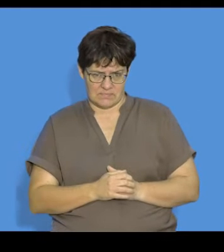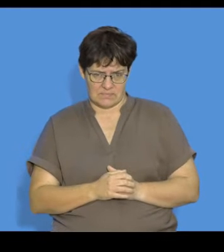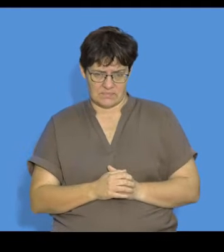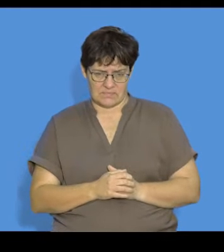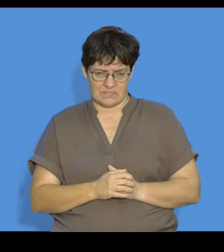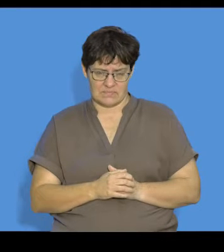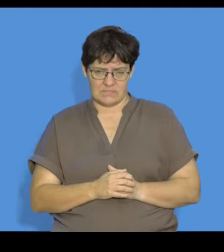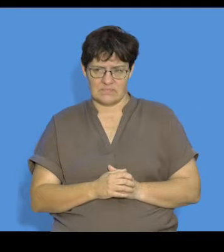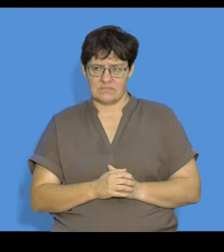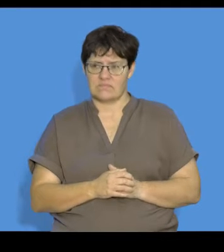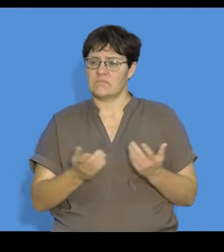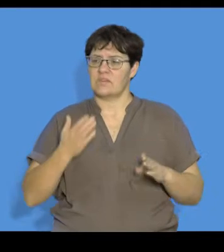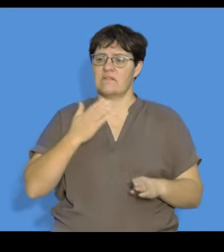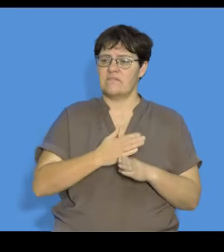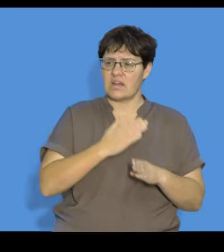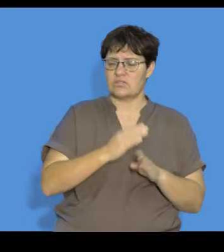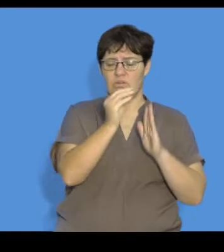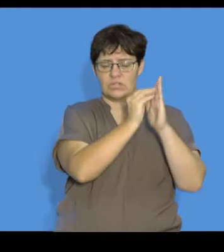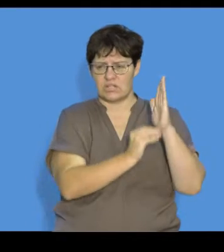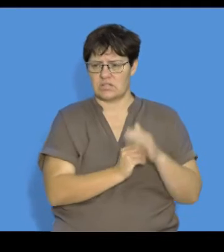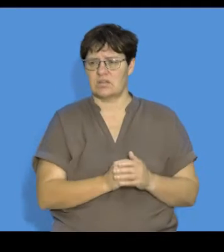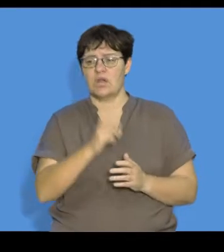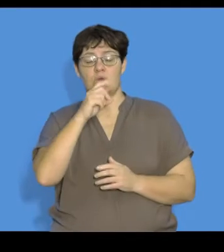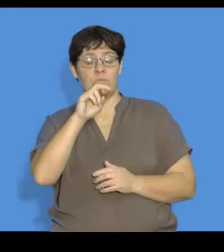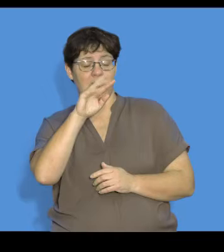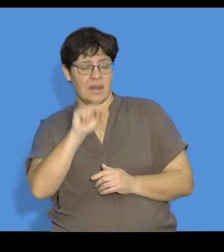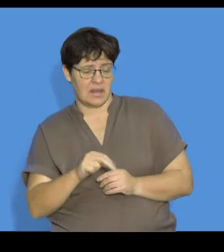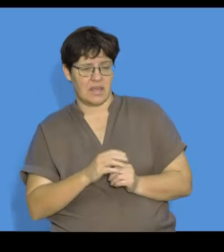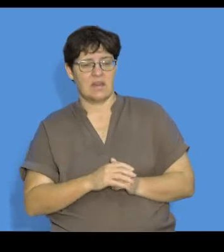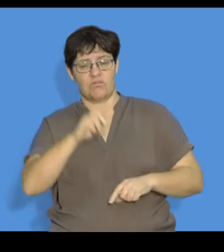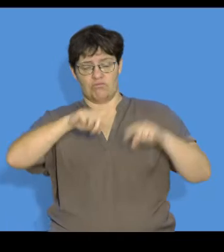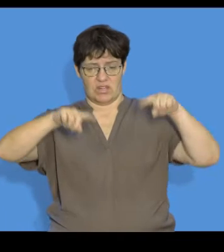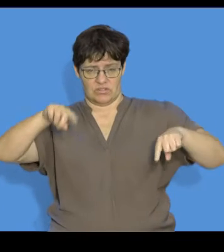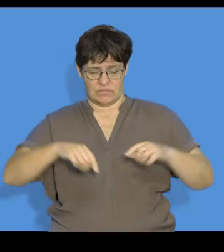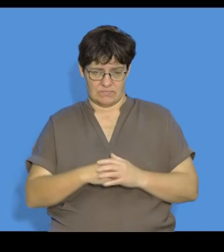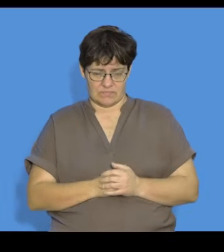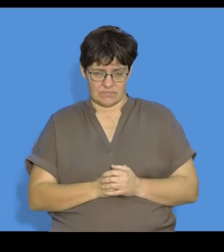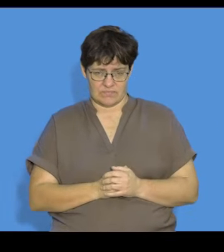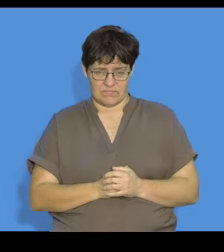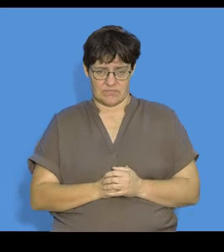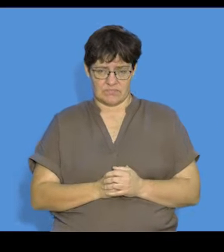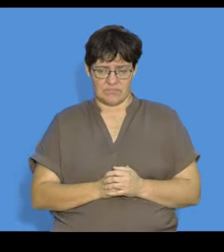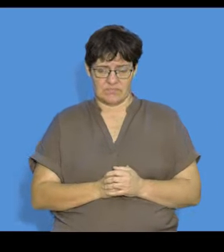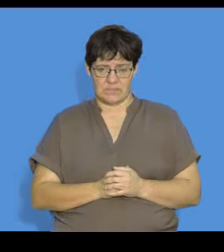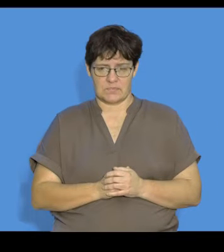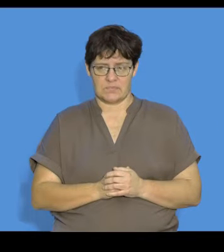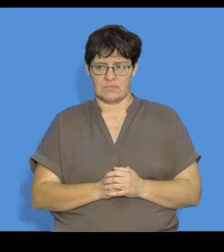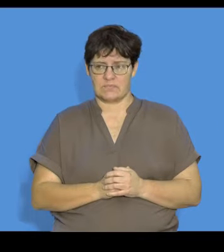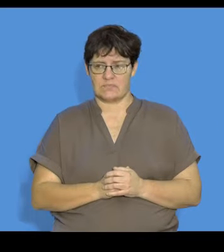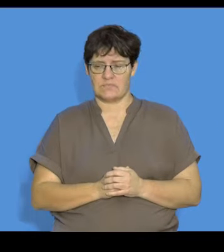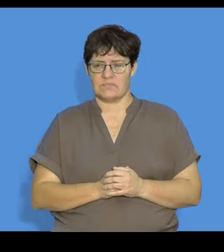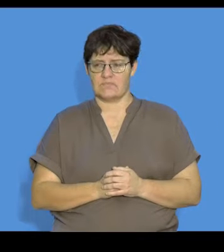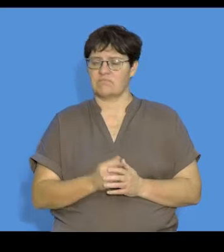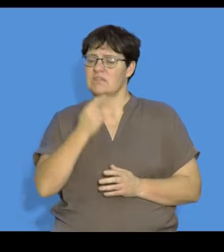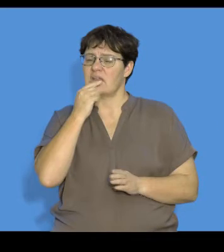our keywords, which is the function notation, the domain, and the range. Remember that when we